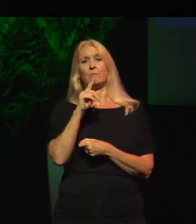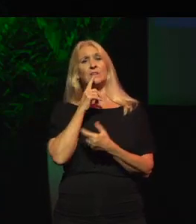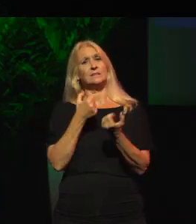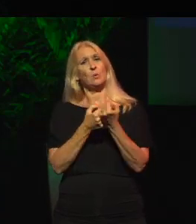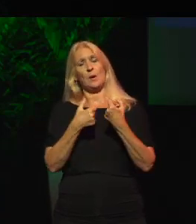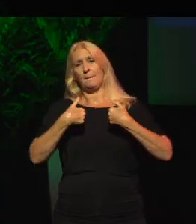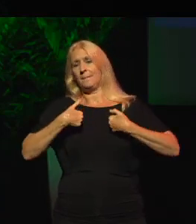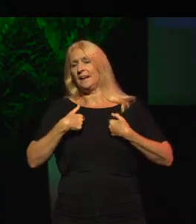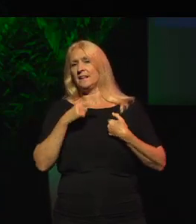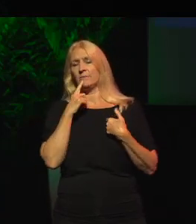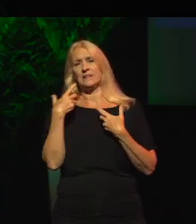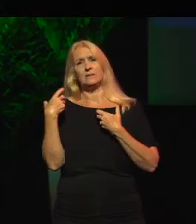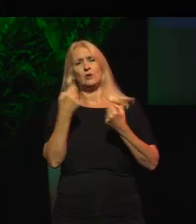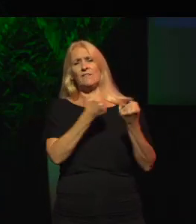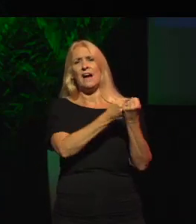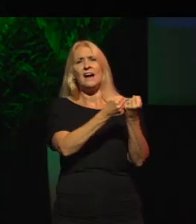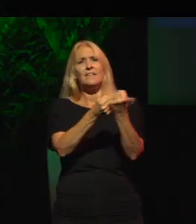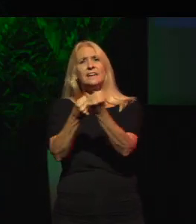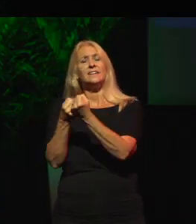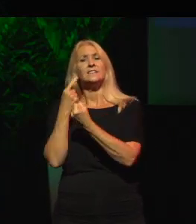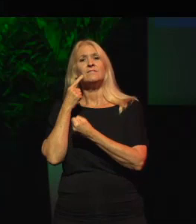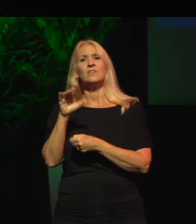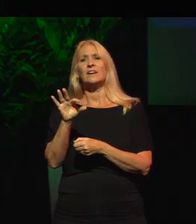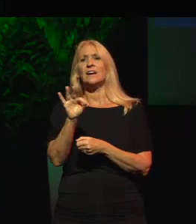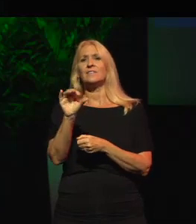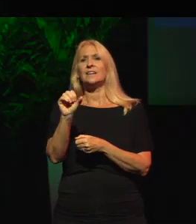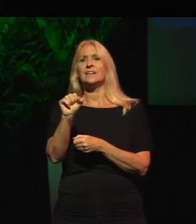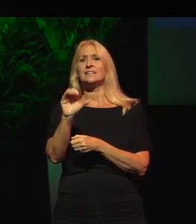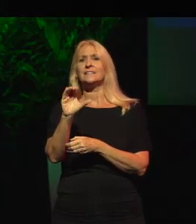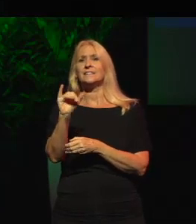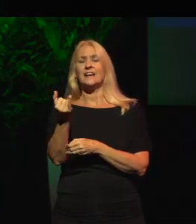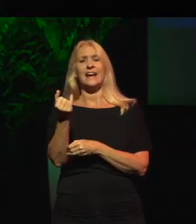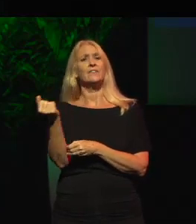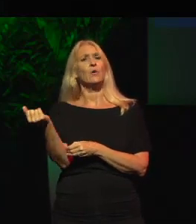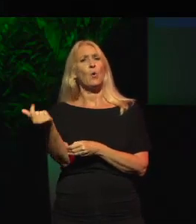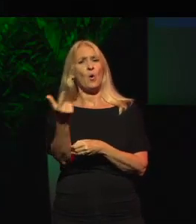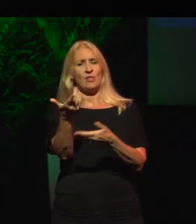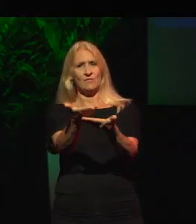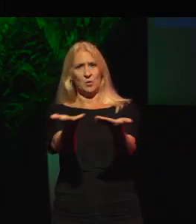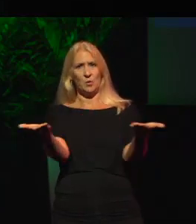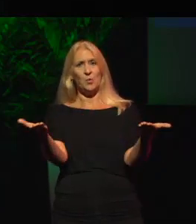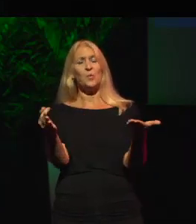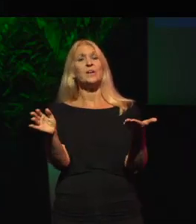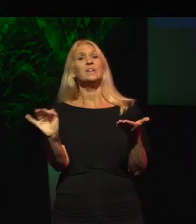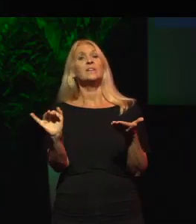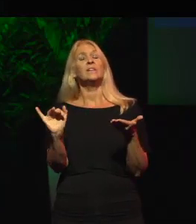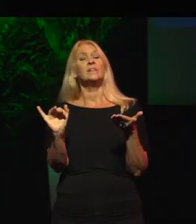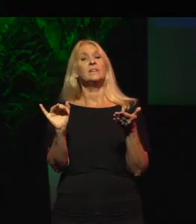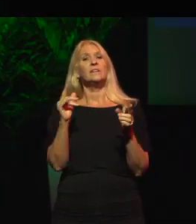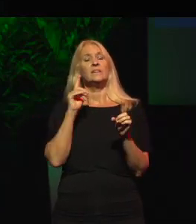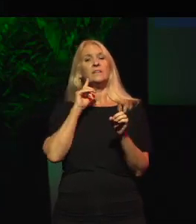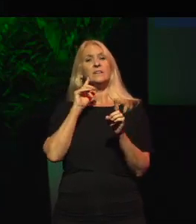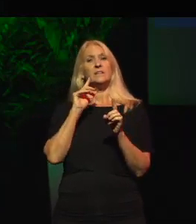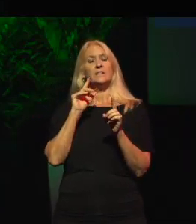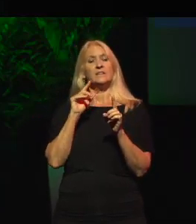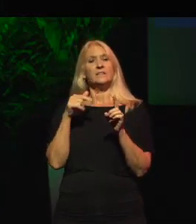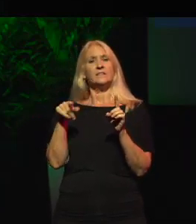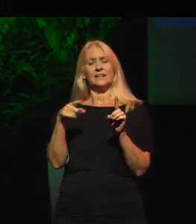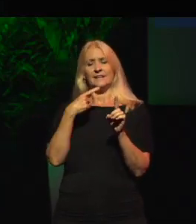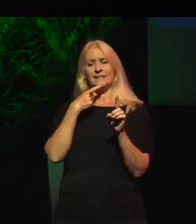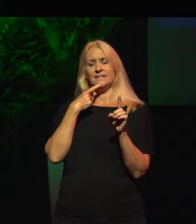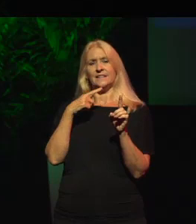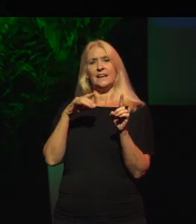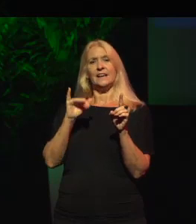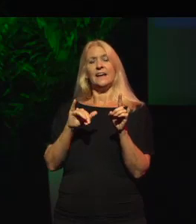and they've been strong advocates for FSCJ and for all of you. And again, to a person, they have said that FSCJ